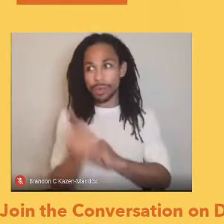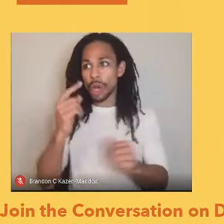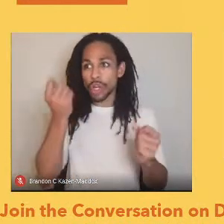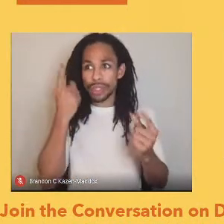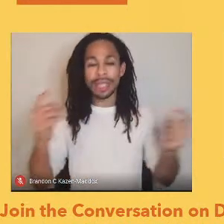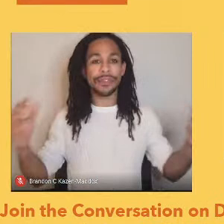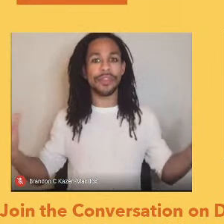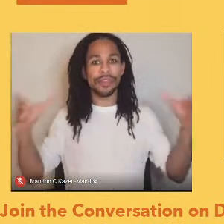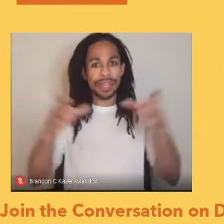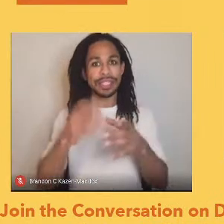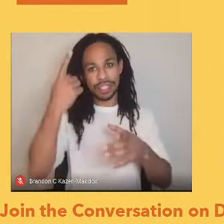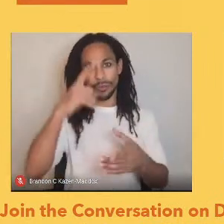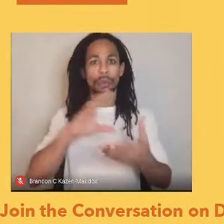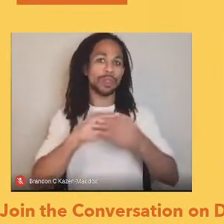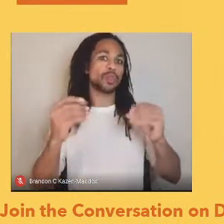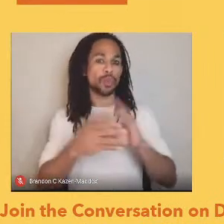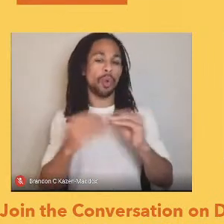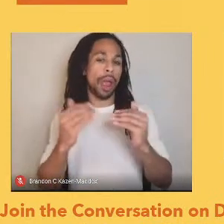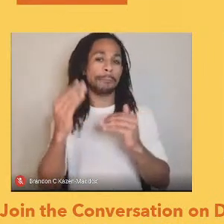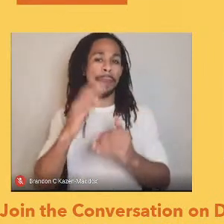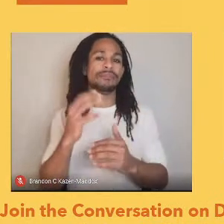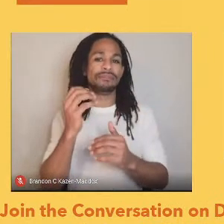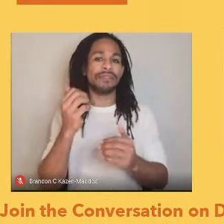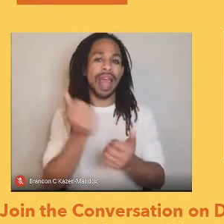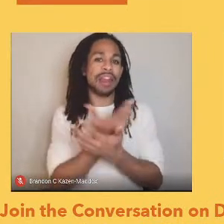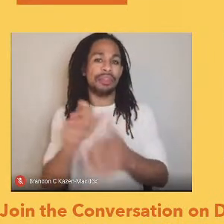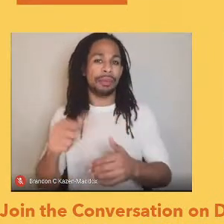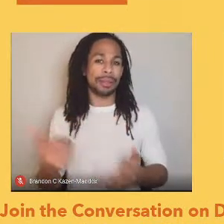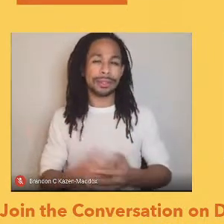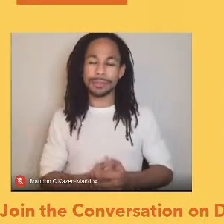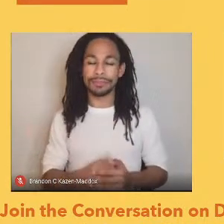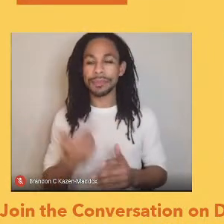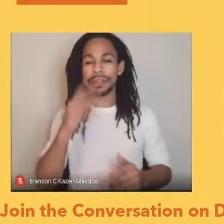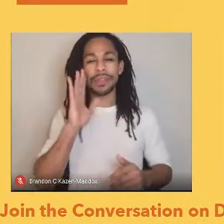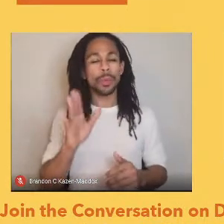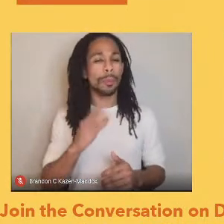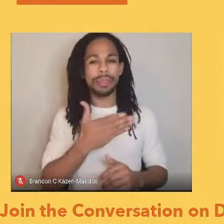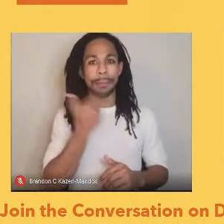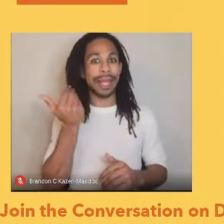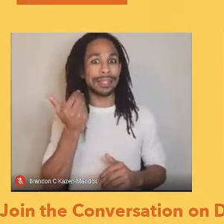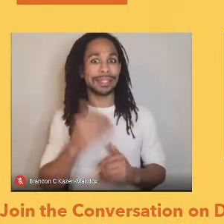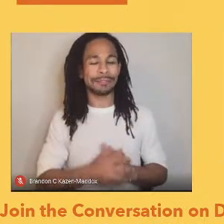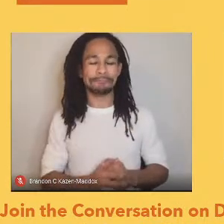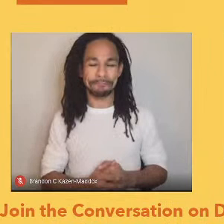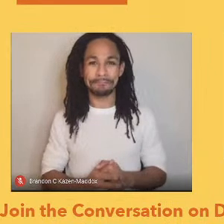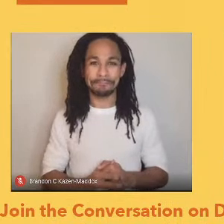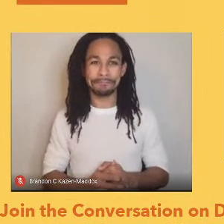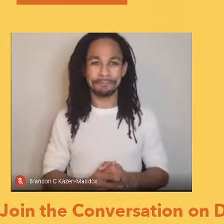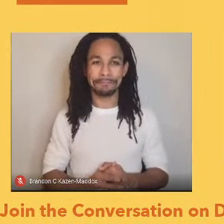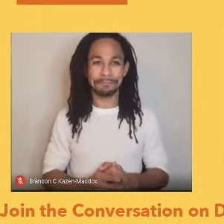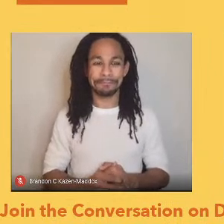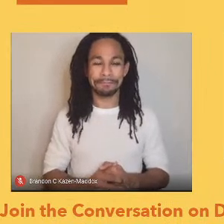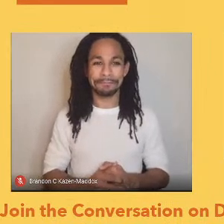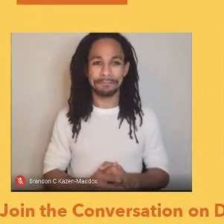story, above all. And I think that's going to be the best way to kind of convey that.